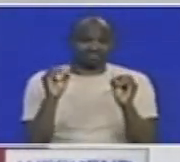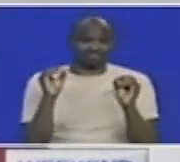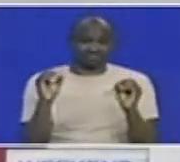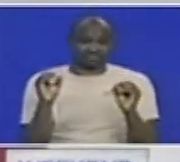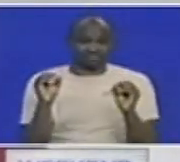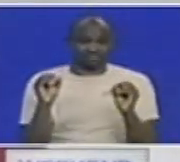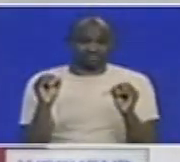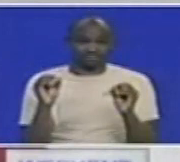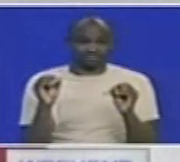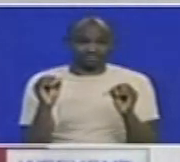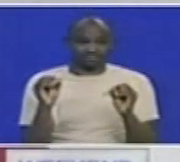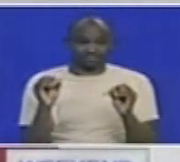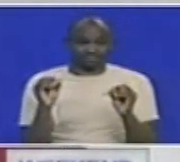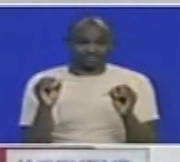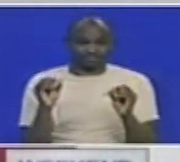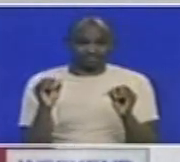our needs.